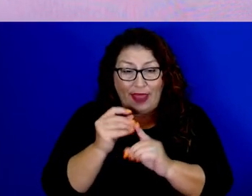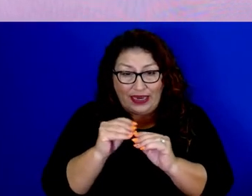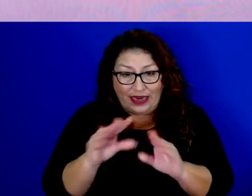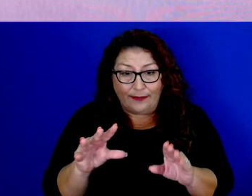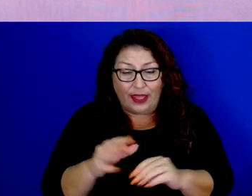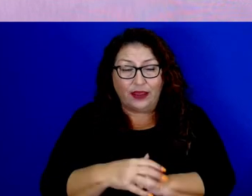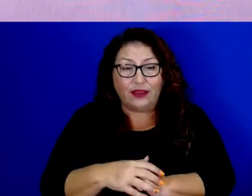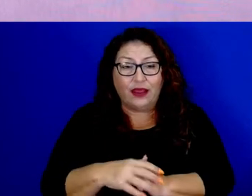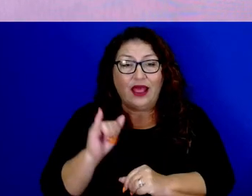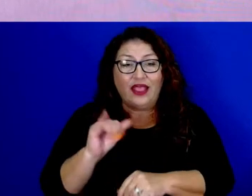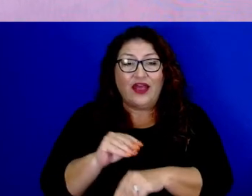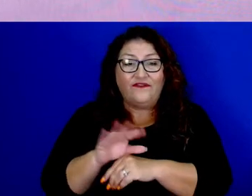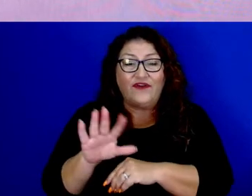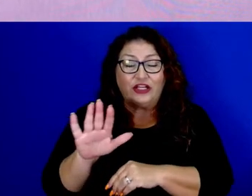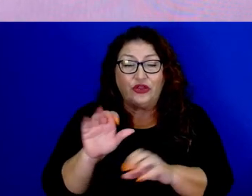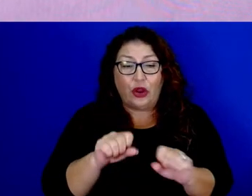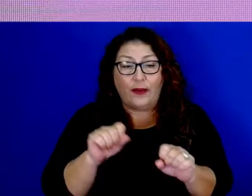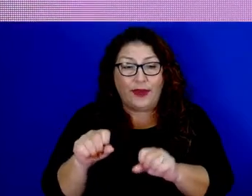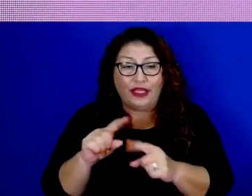ability to work.